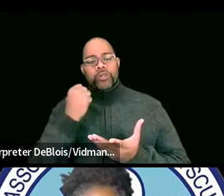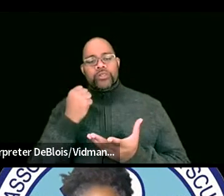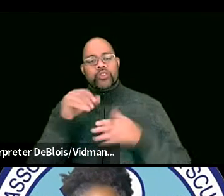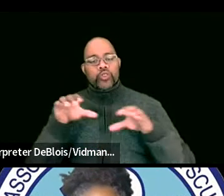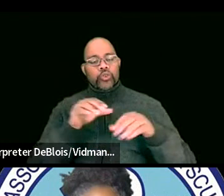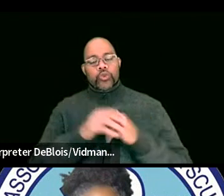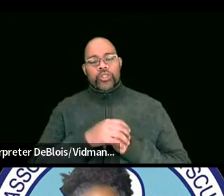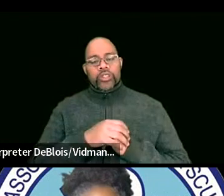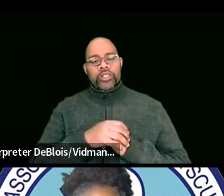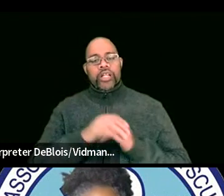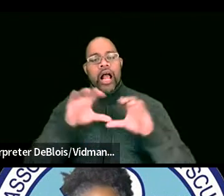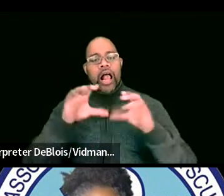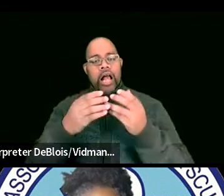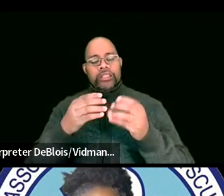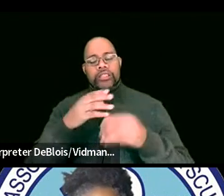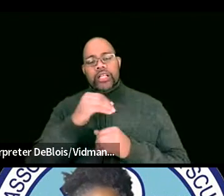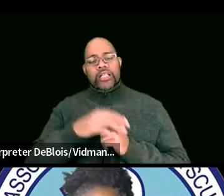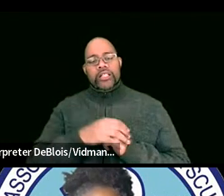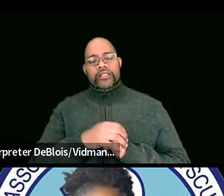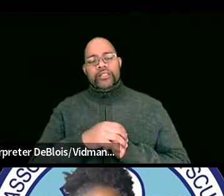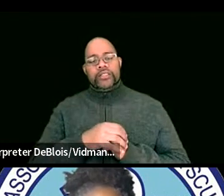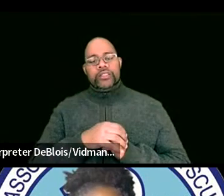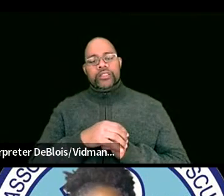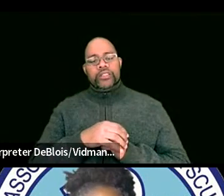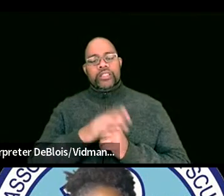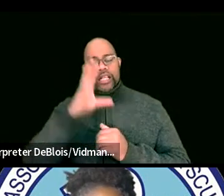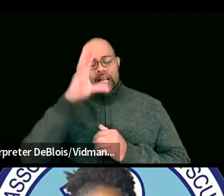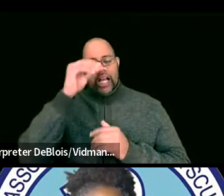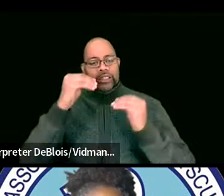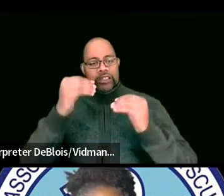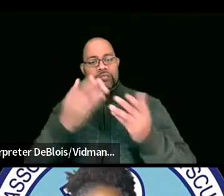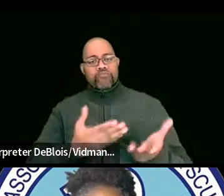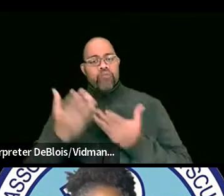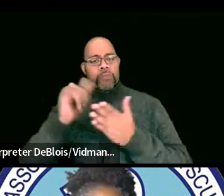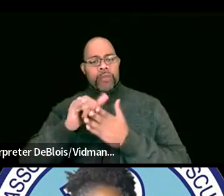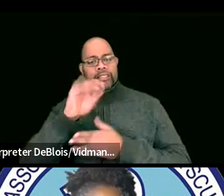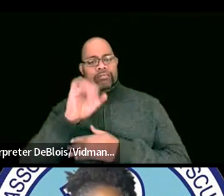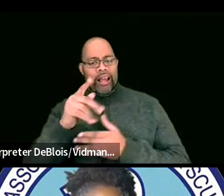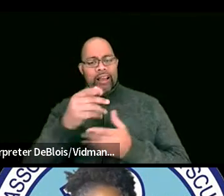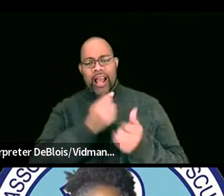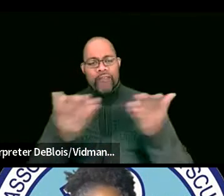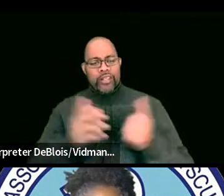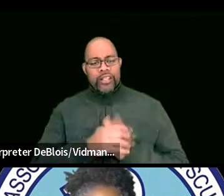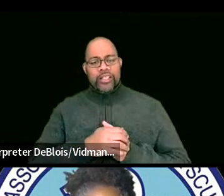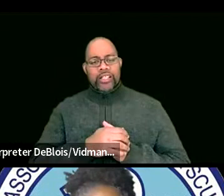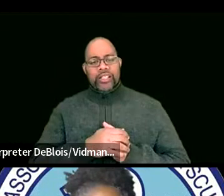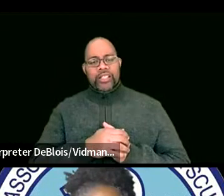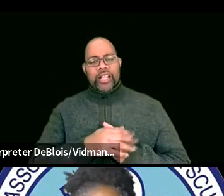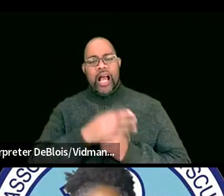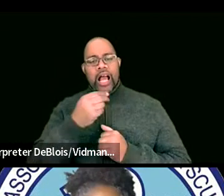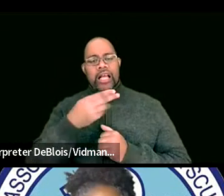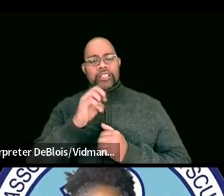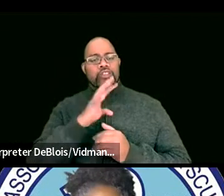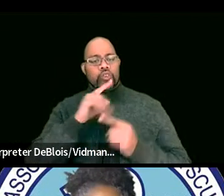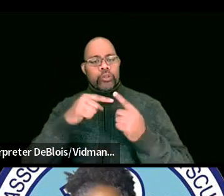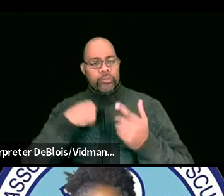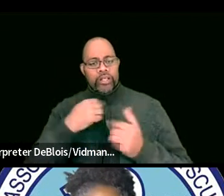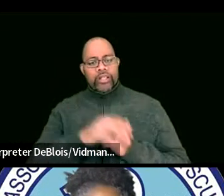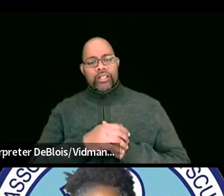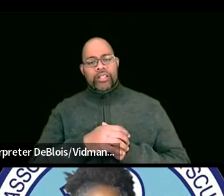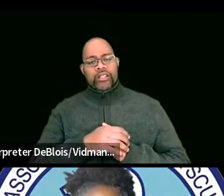doing a class and this guy was teaching and he brought out this tank and everything. And he's talking to me